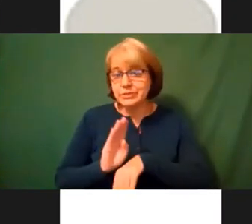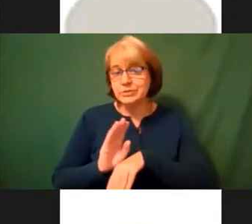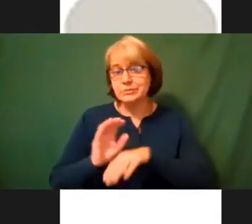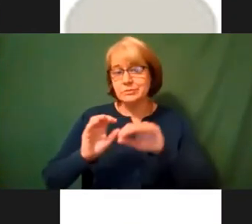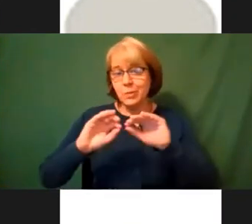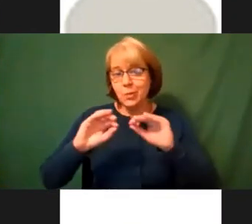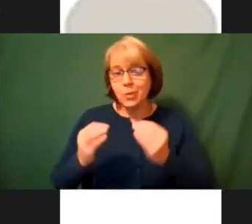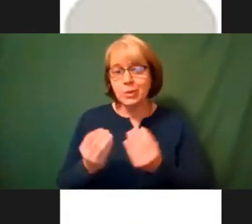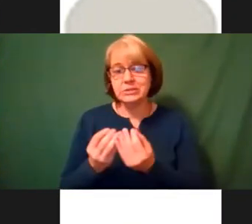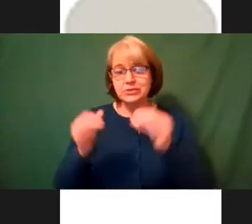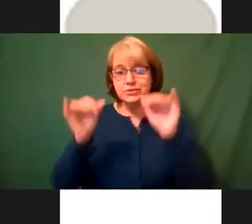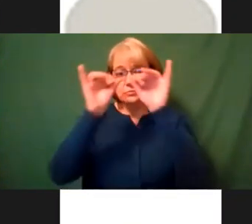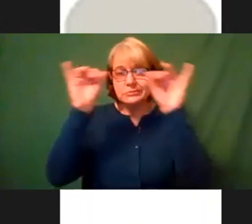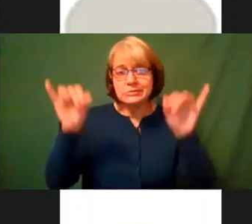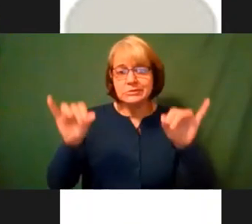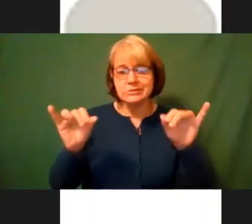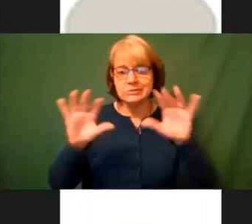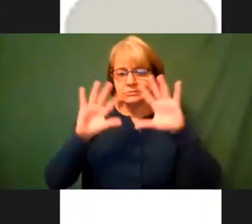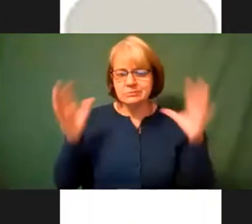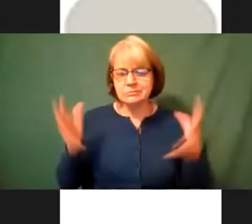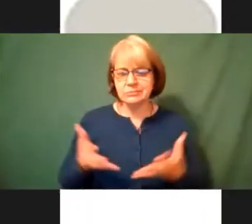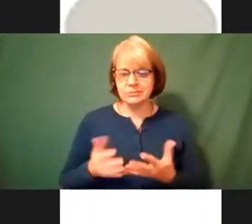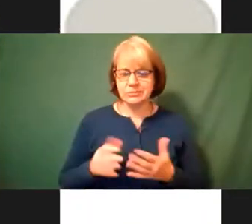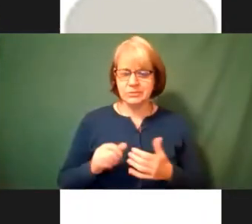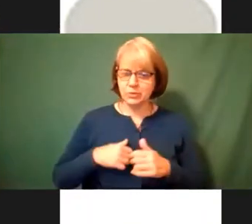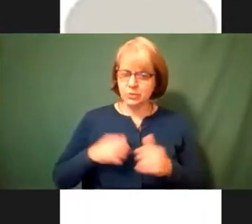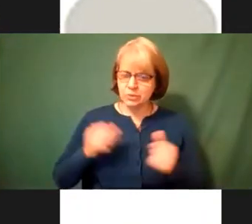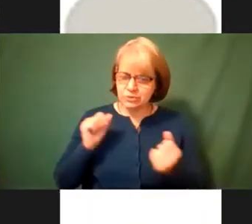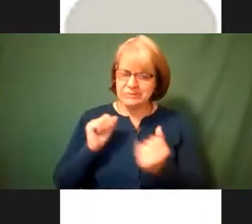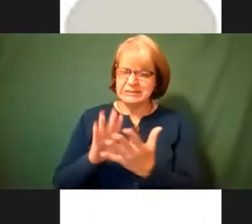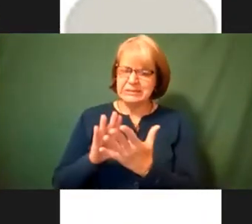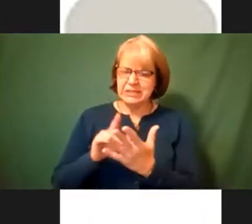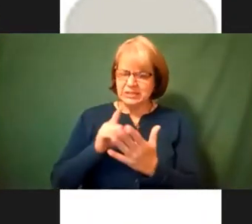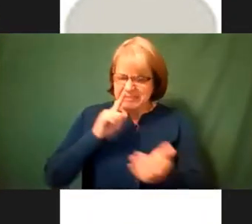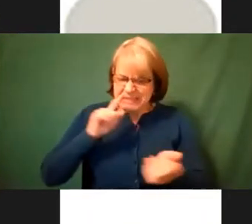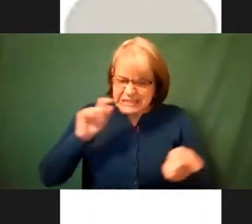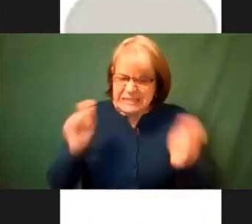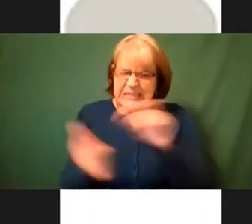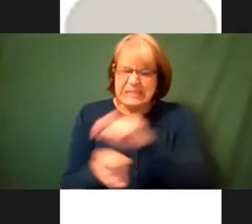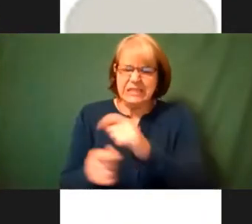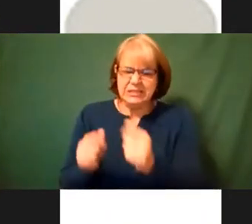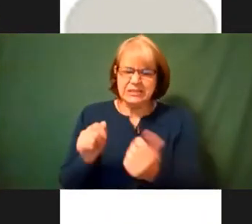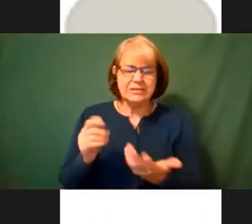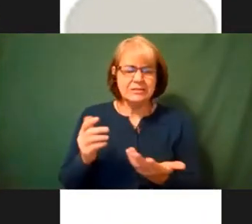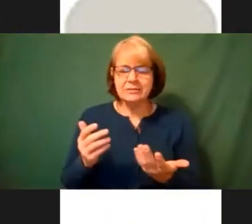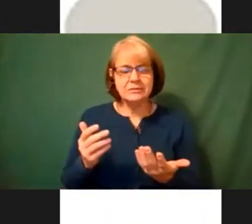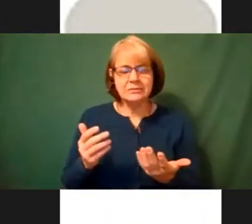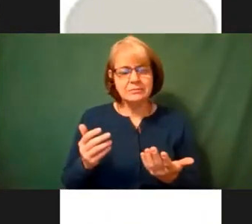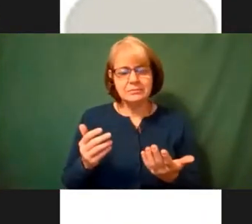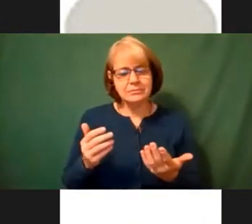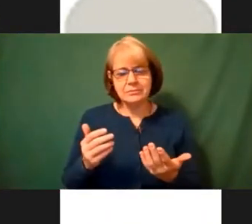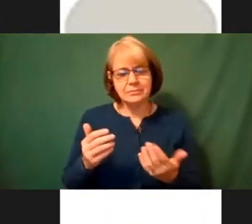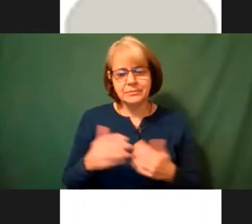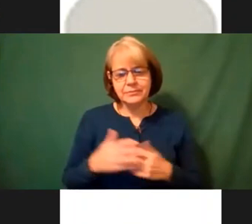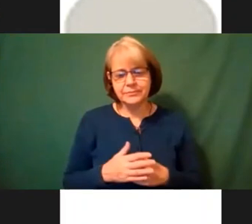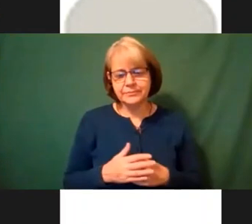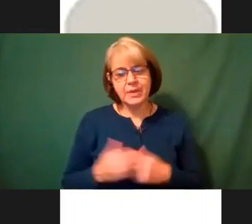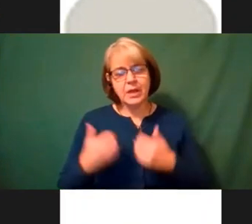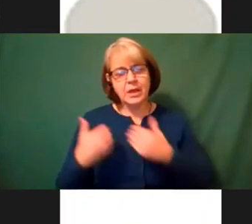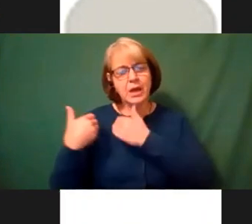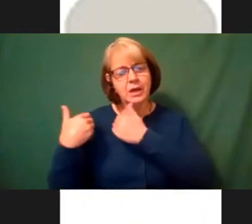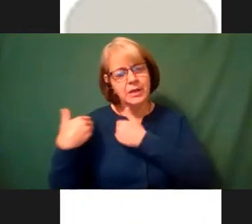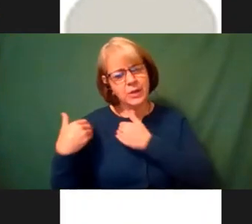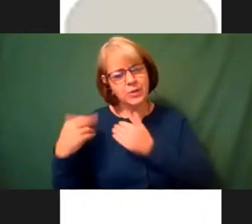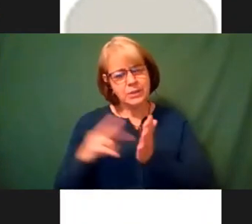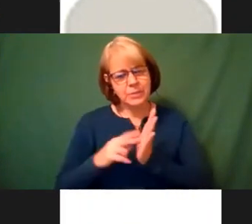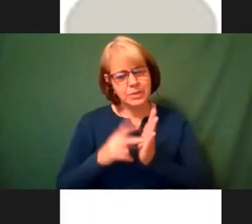the thing that you aspire to? How do you separate, in terms of accountability, the intention or the set